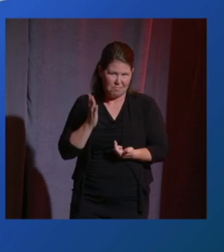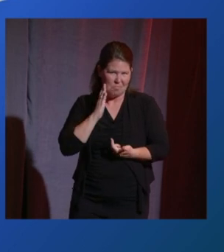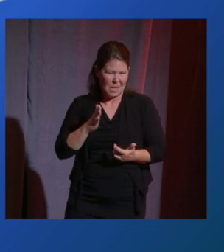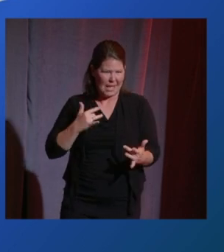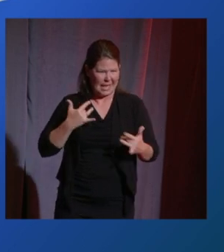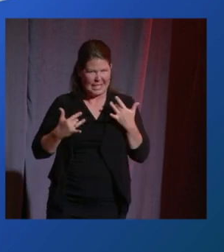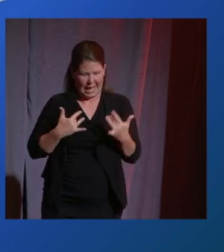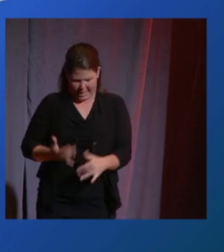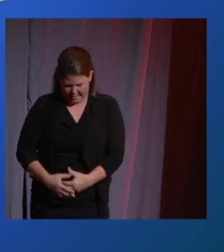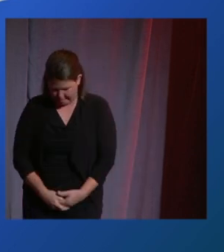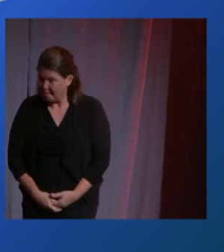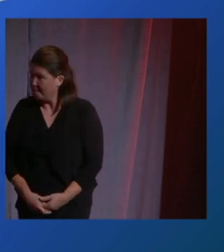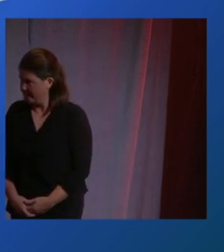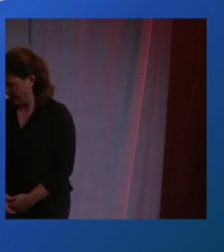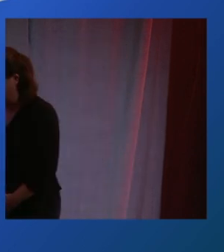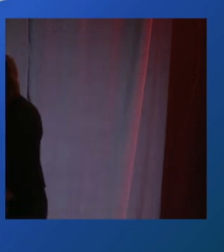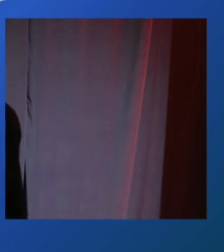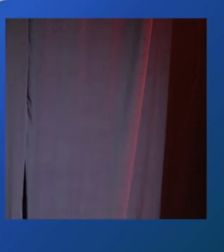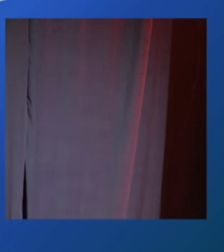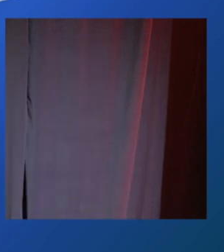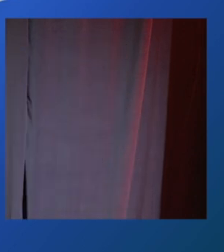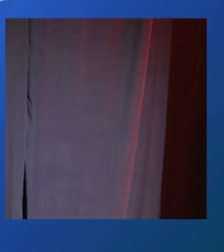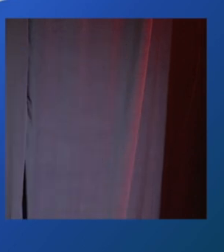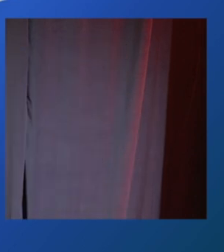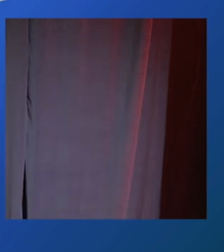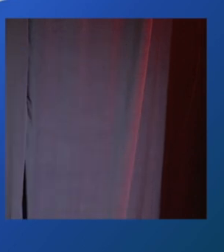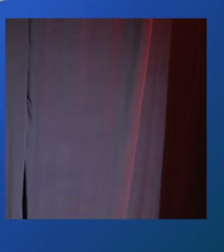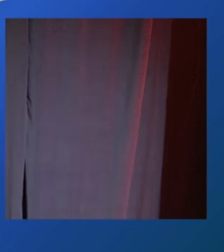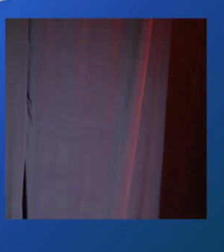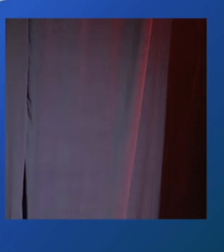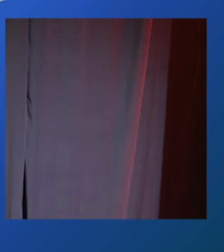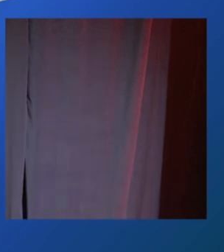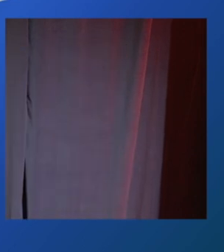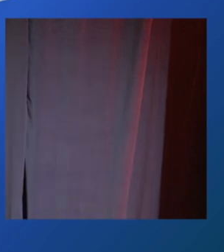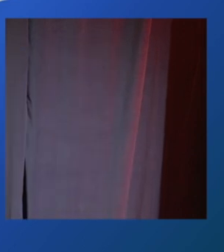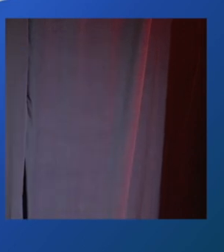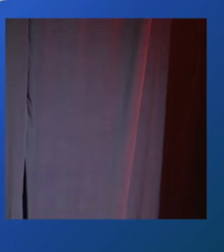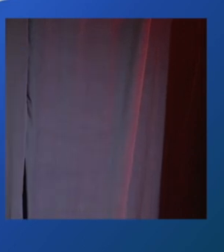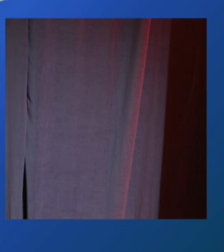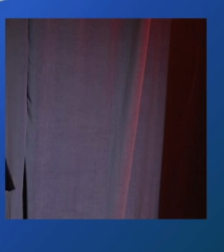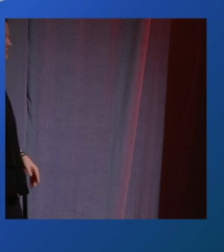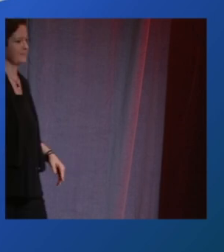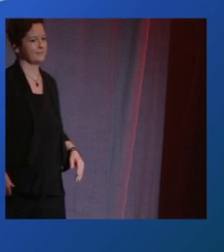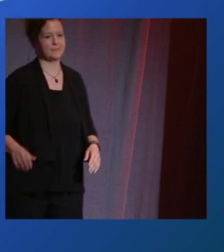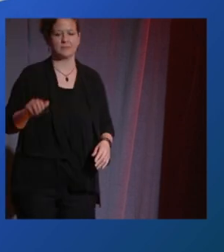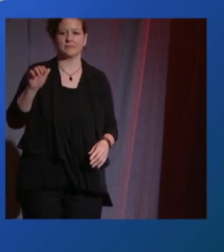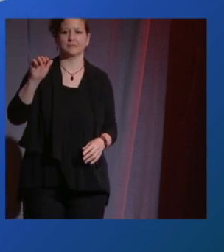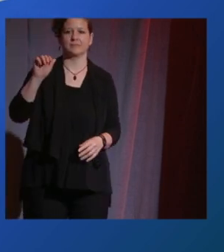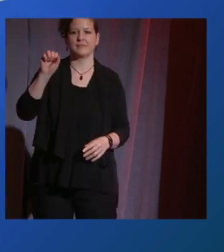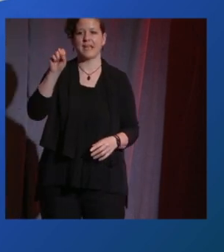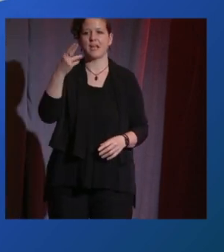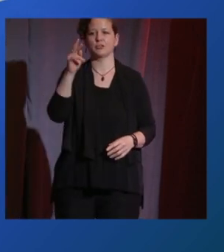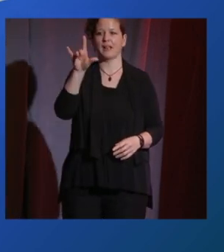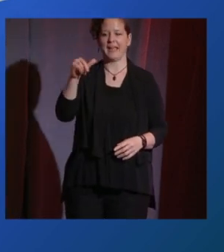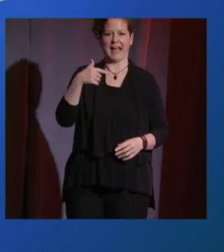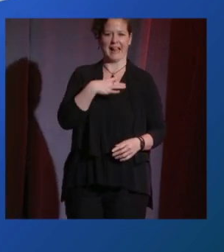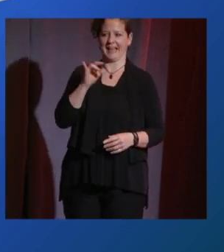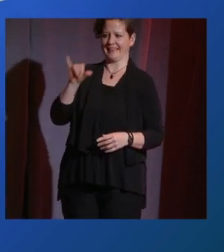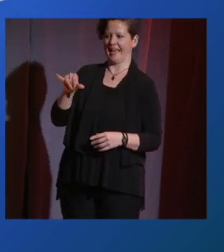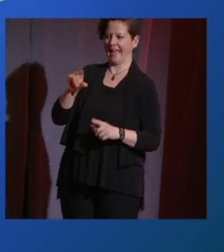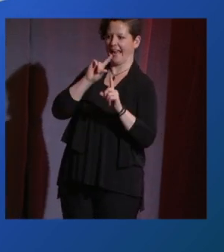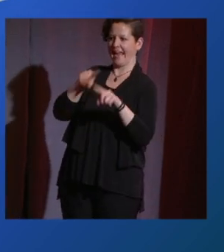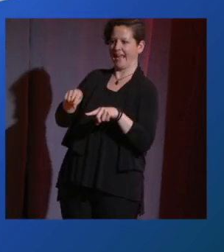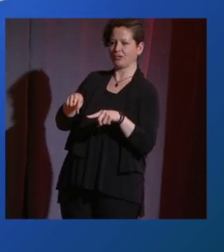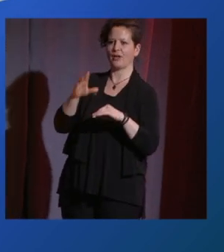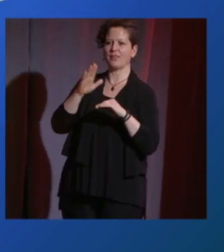can go with this um I I really like diving into more of the the the technical aspects of geospatial um how can I